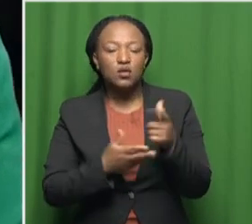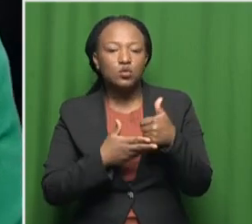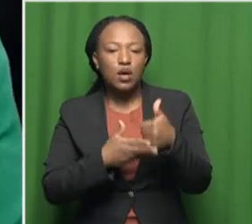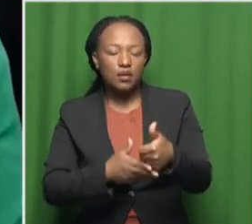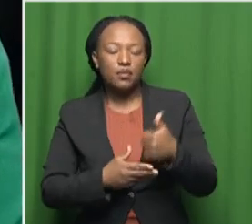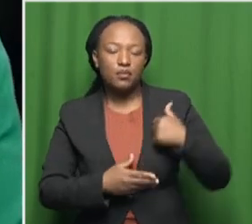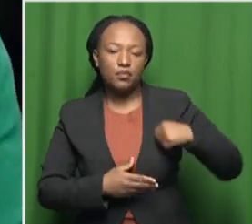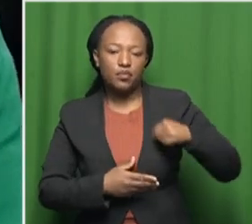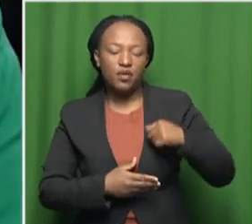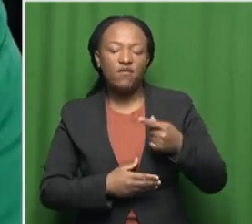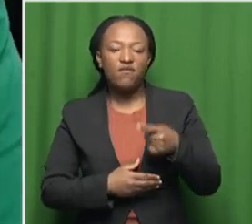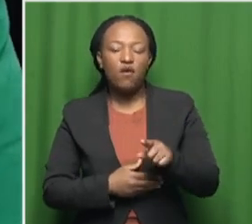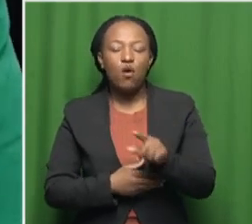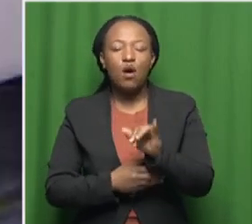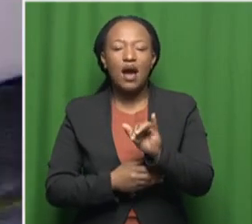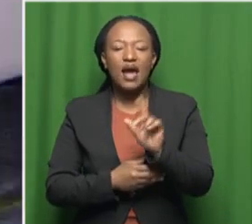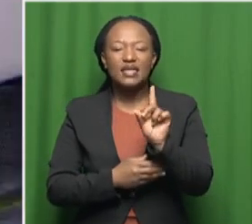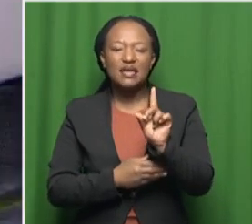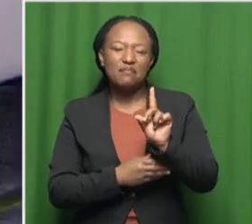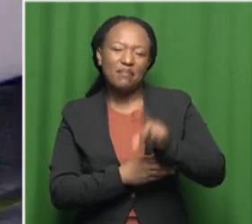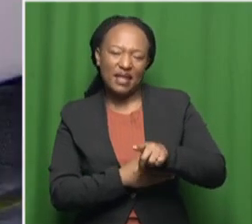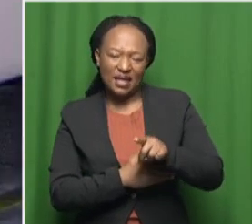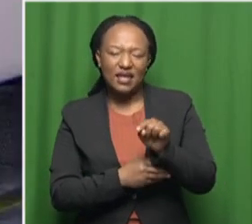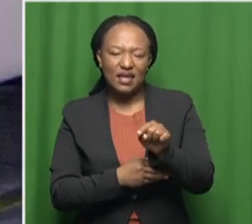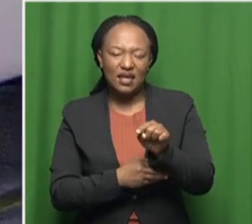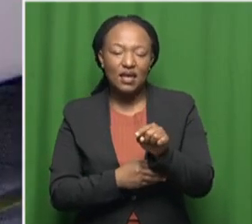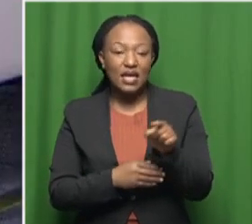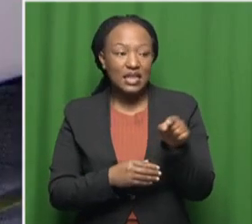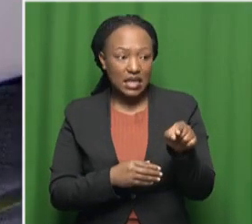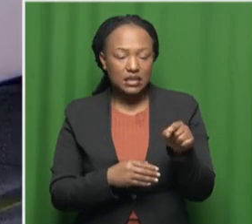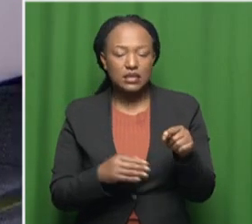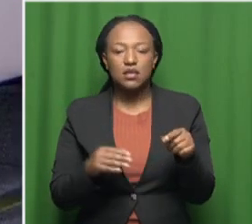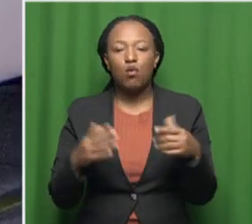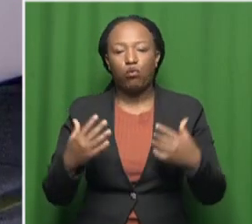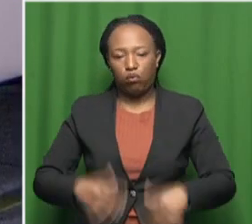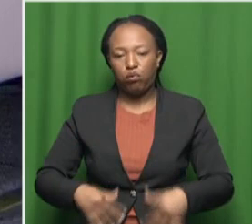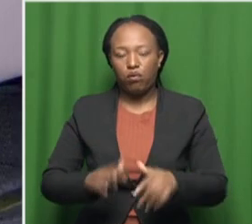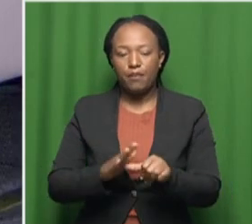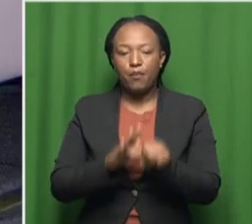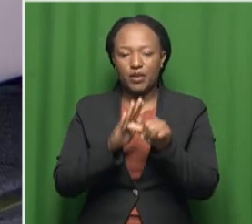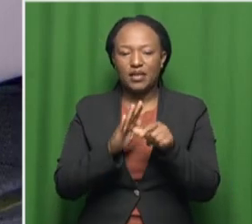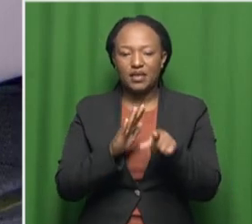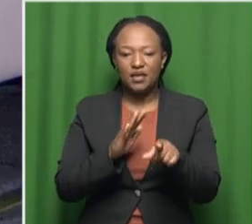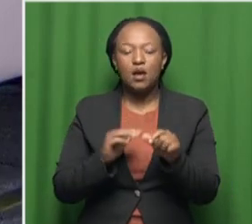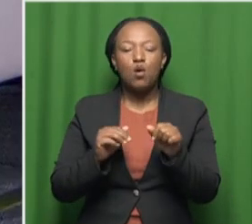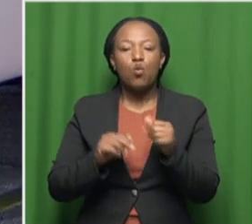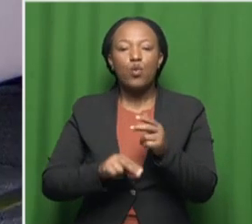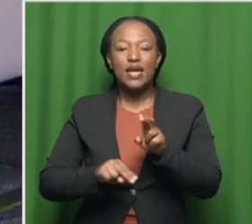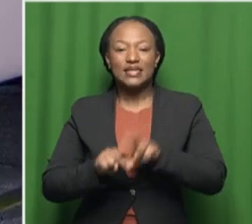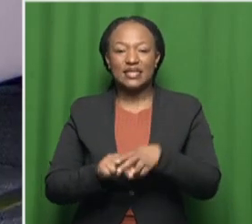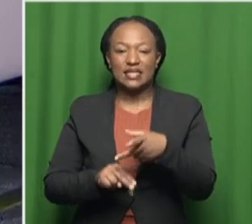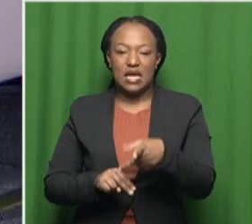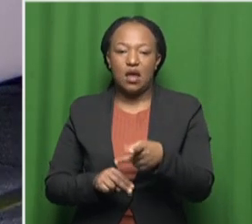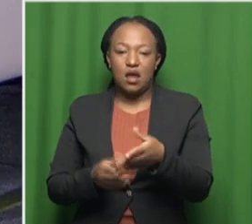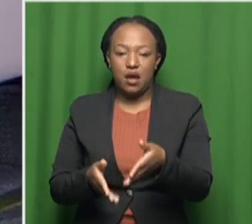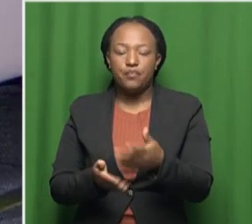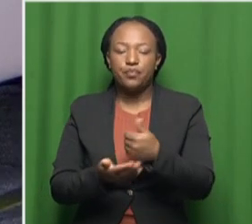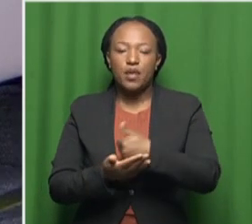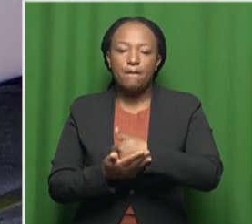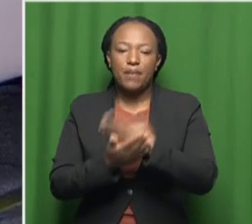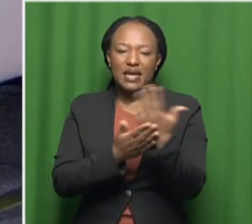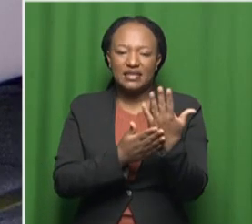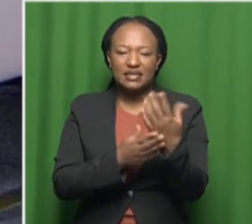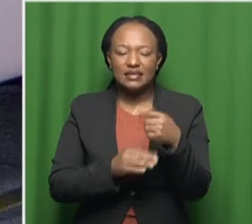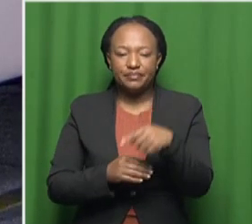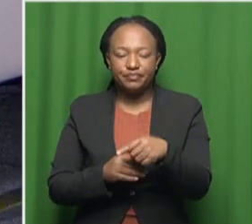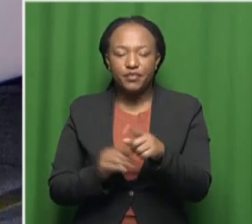its IDP. Because that is the coalface of the matter. We're sitting here at the BRICS Summit, but not everybody is